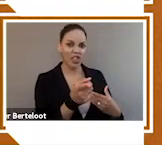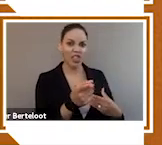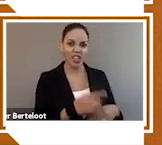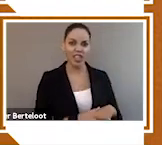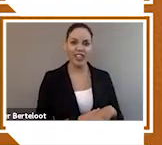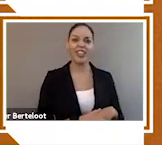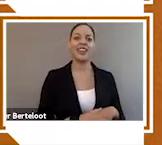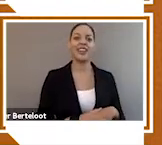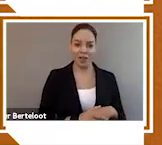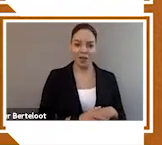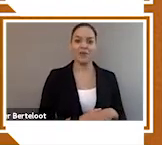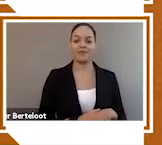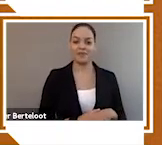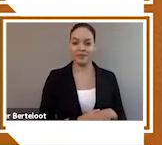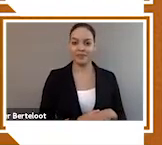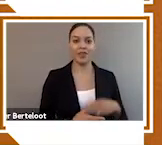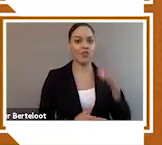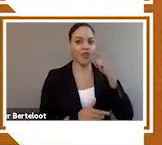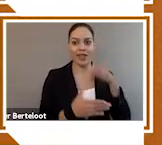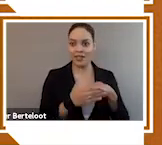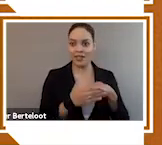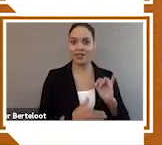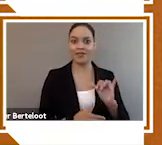That racism. Look. Yeah. Scary.